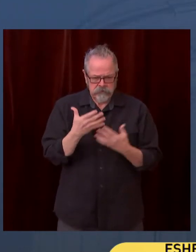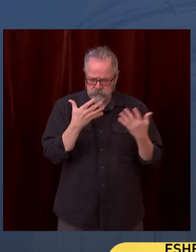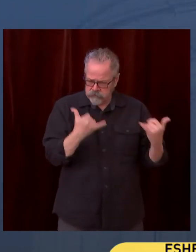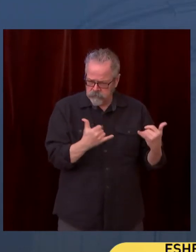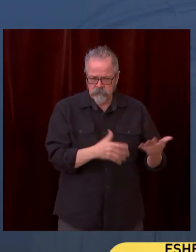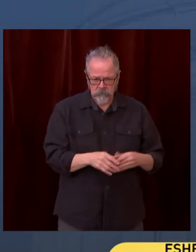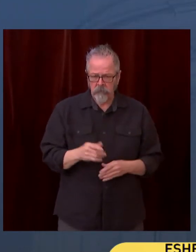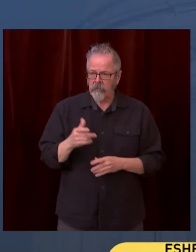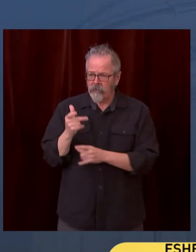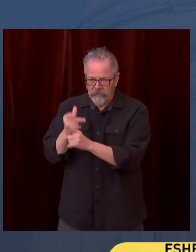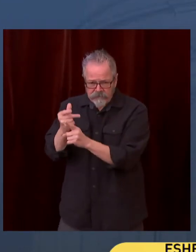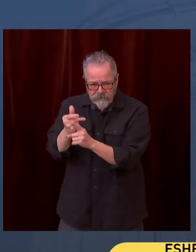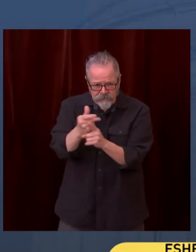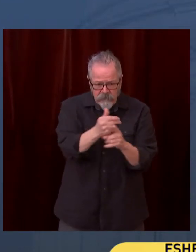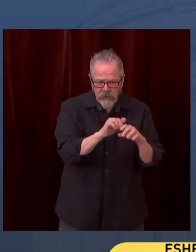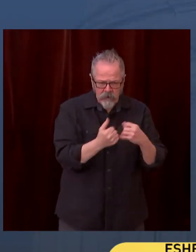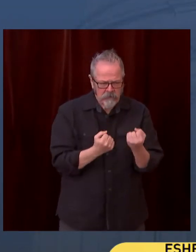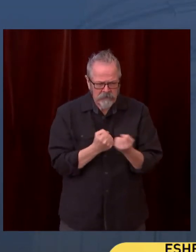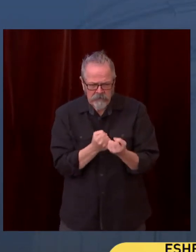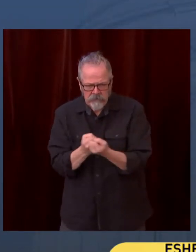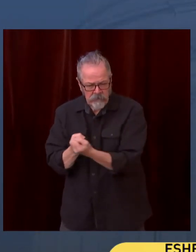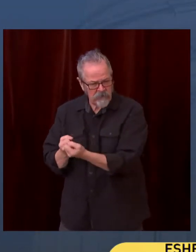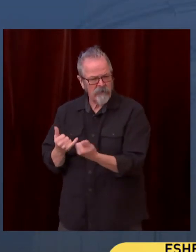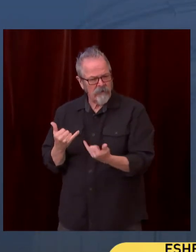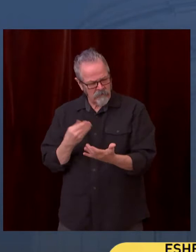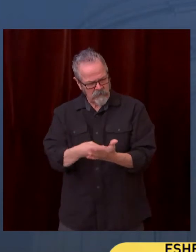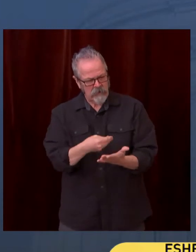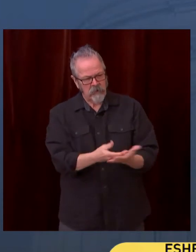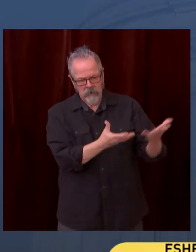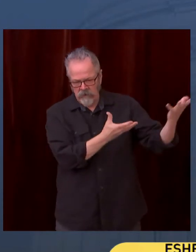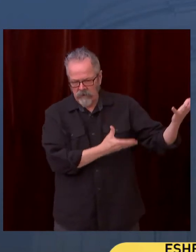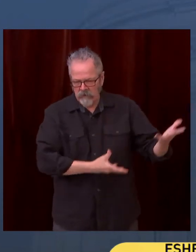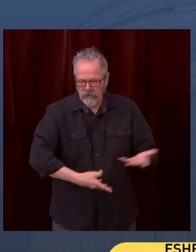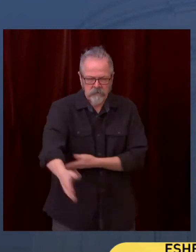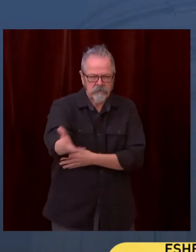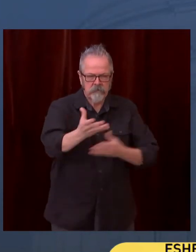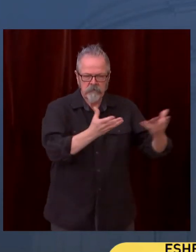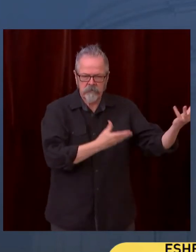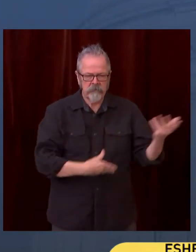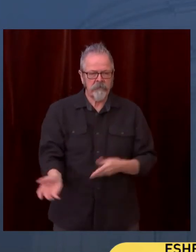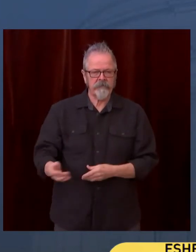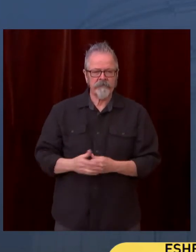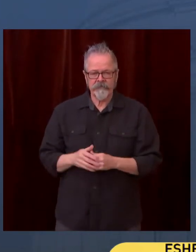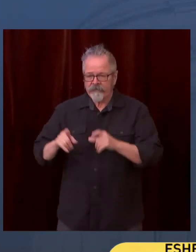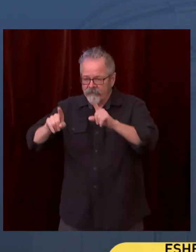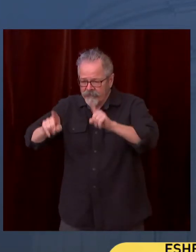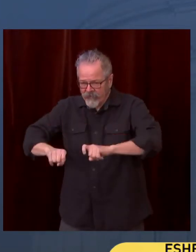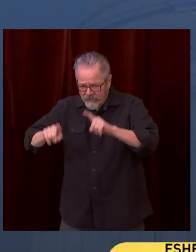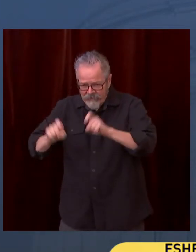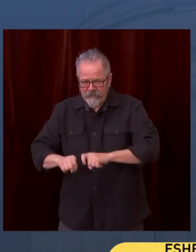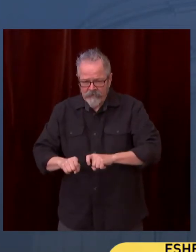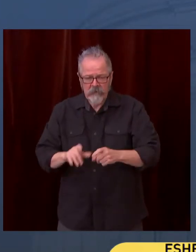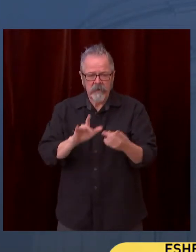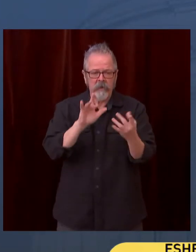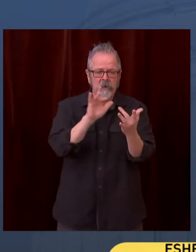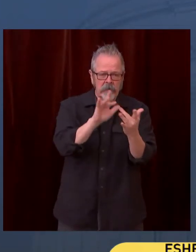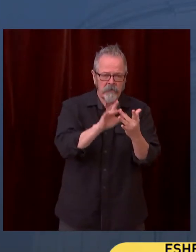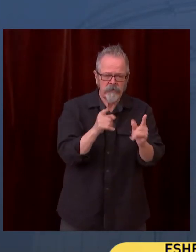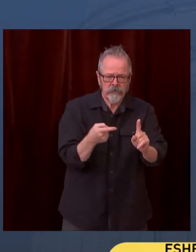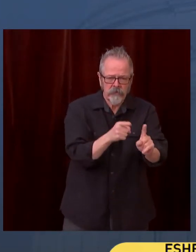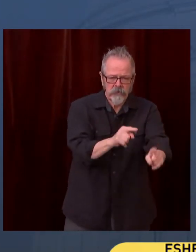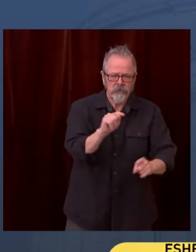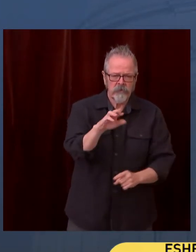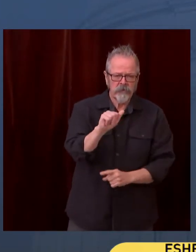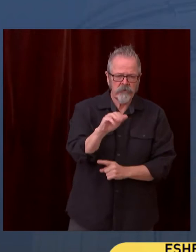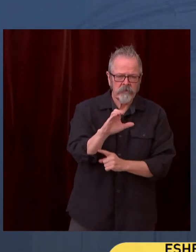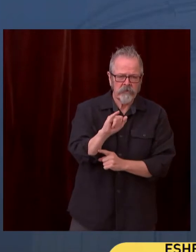the state, and while continuing the contact tracing and testing that we know we're going to continue to need to do. So this was an